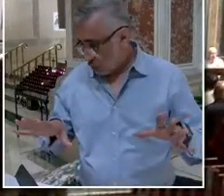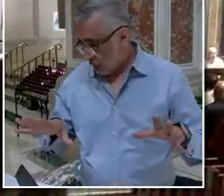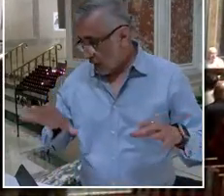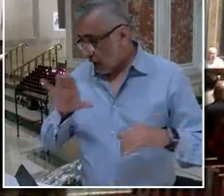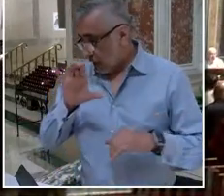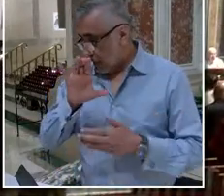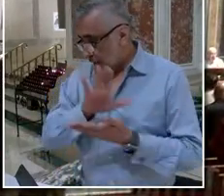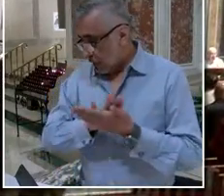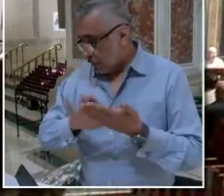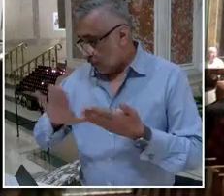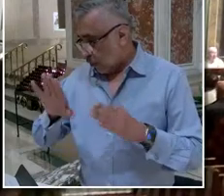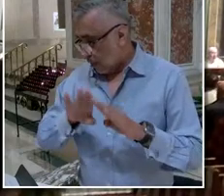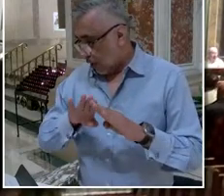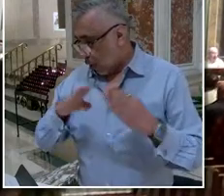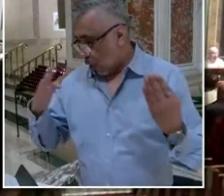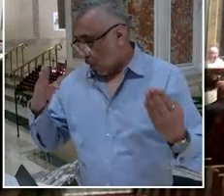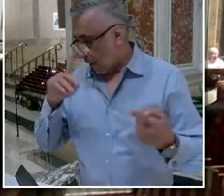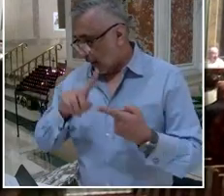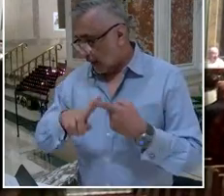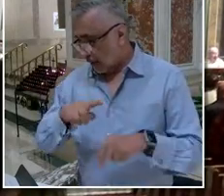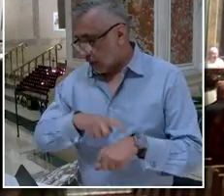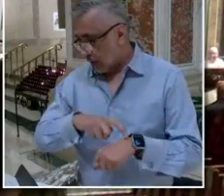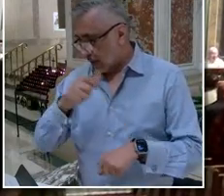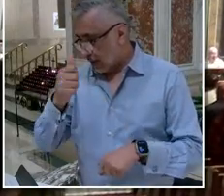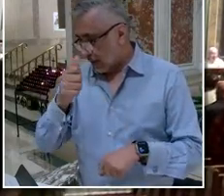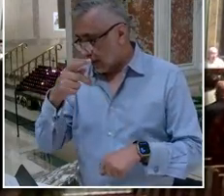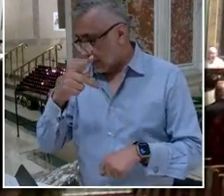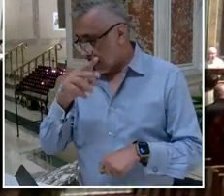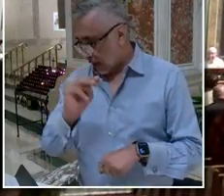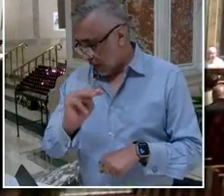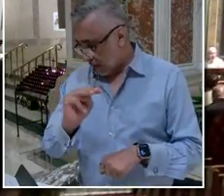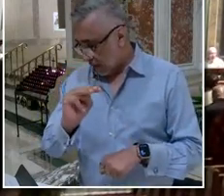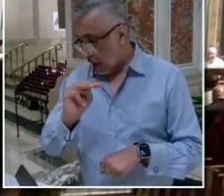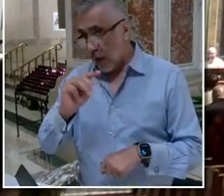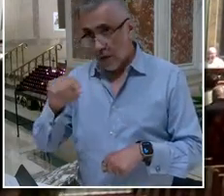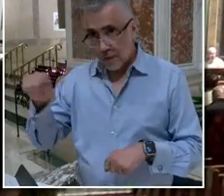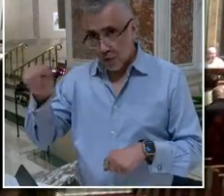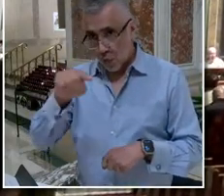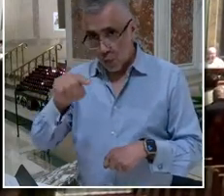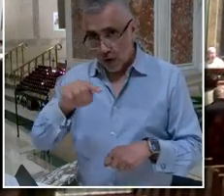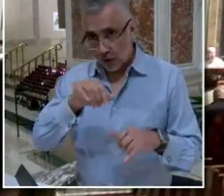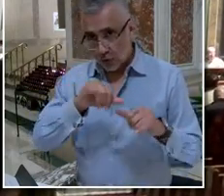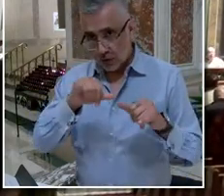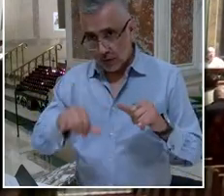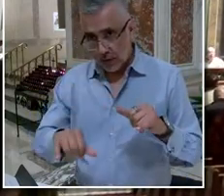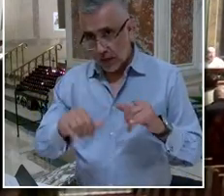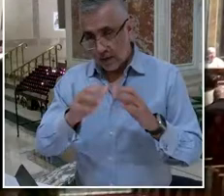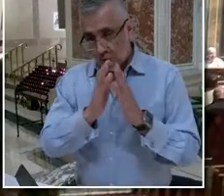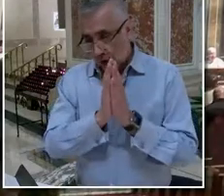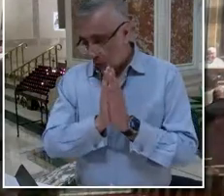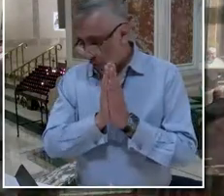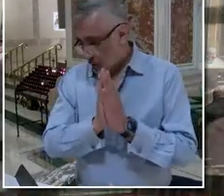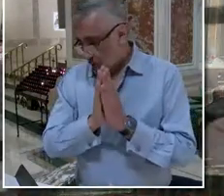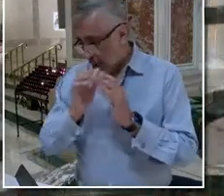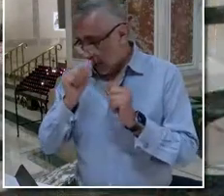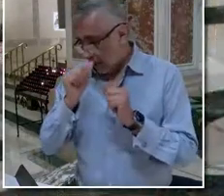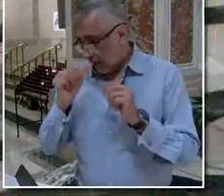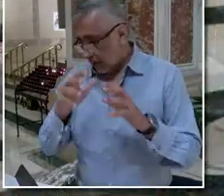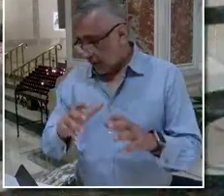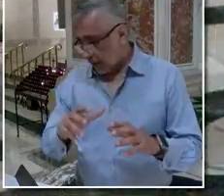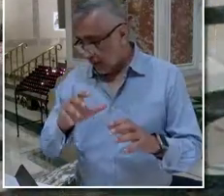cathedral will stay open until 10 p.m. for those who wish to stay in adoration of the Blessed